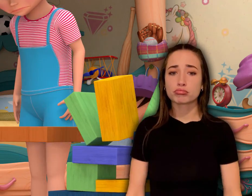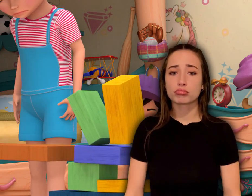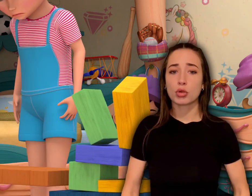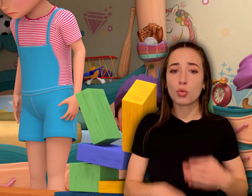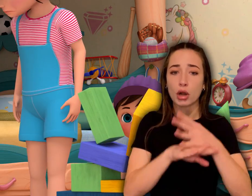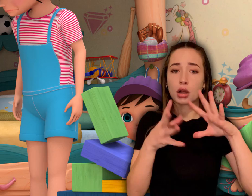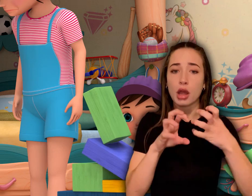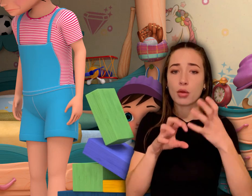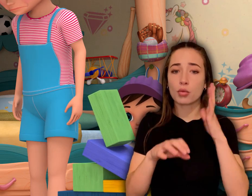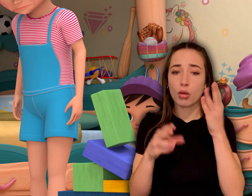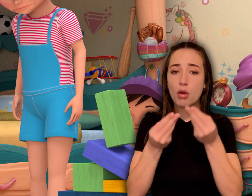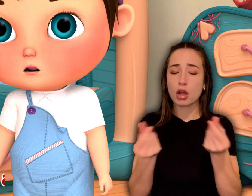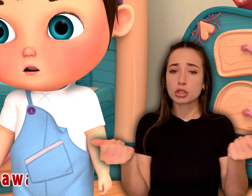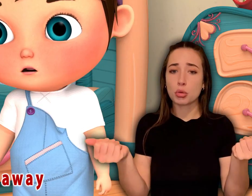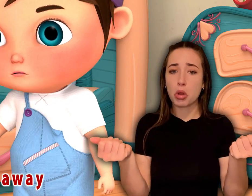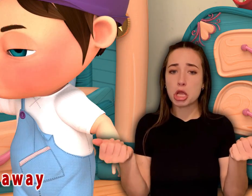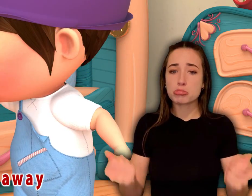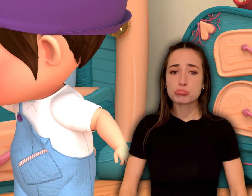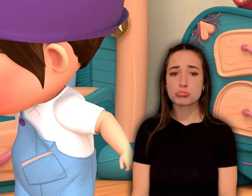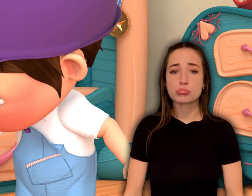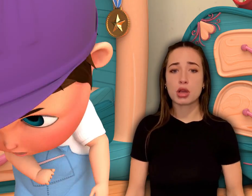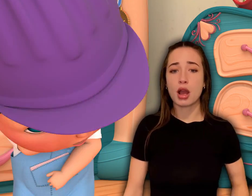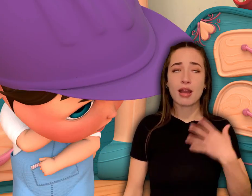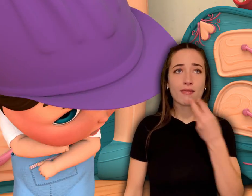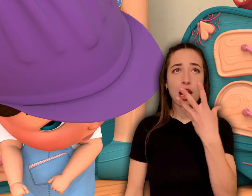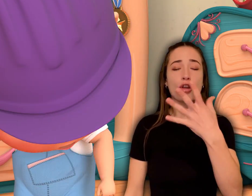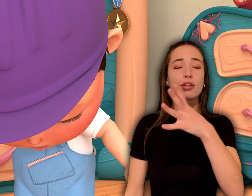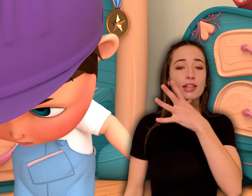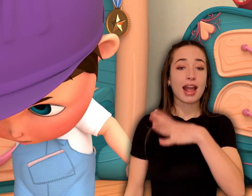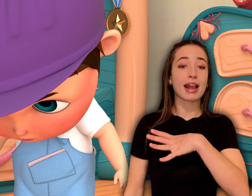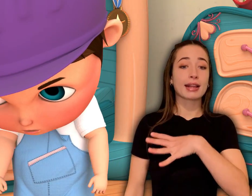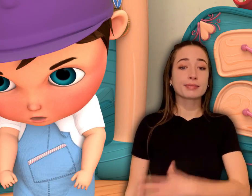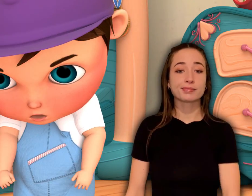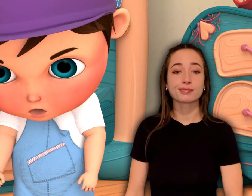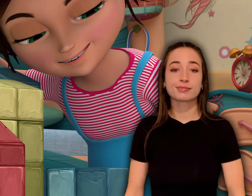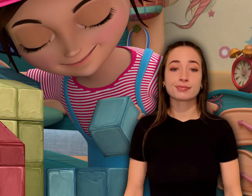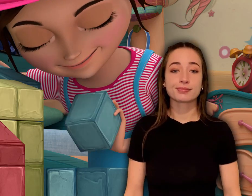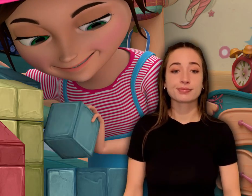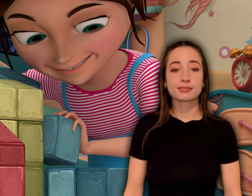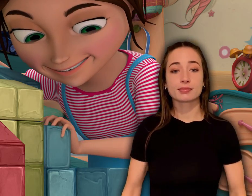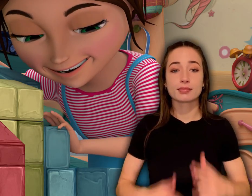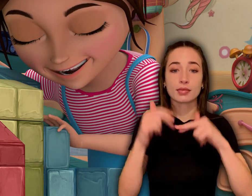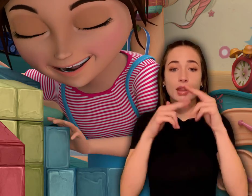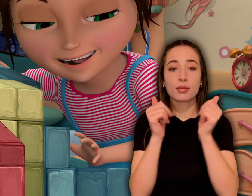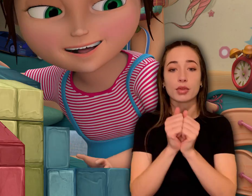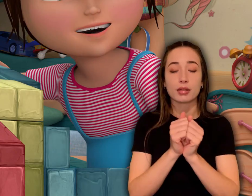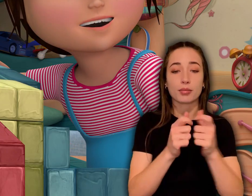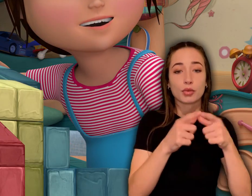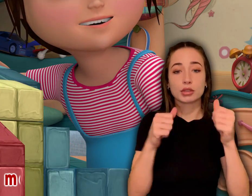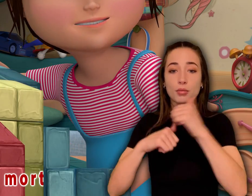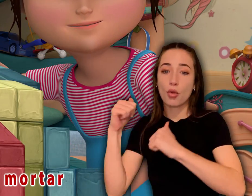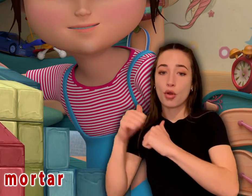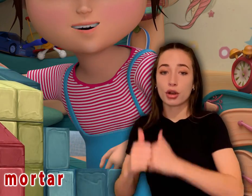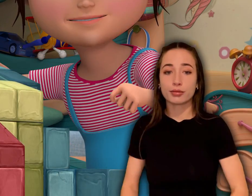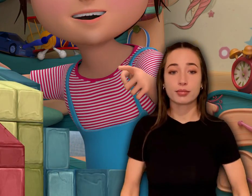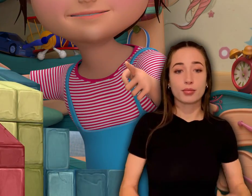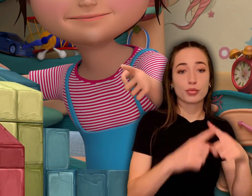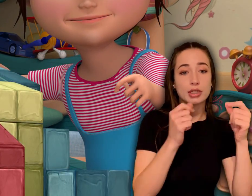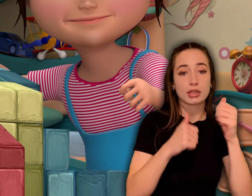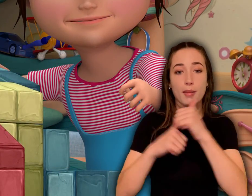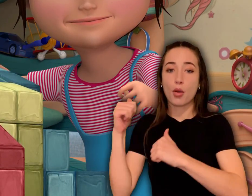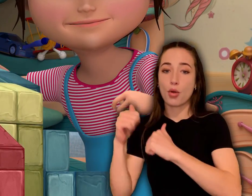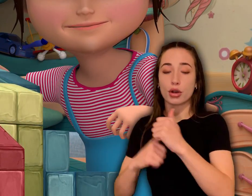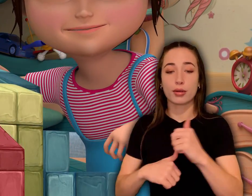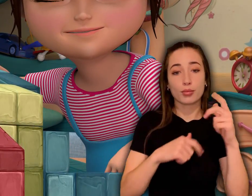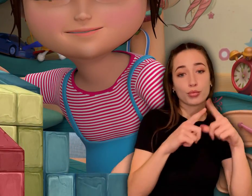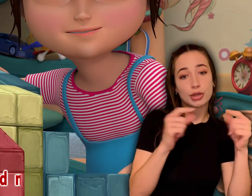away wooden clay will wash away my fair Ladi build it up with bricks and morar